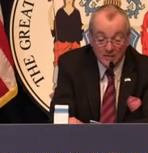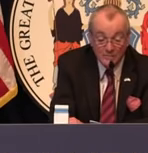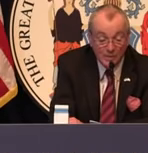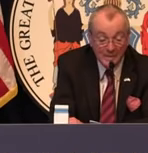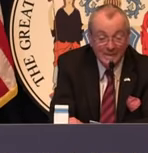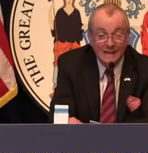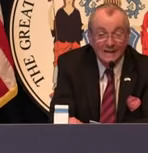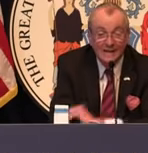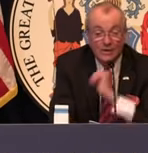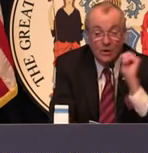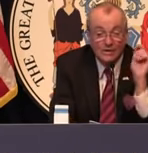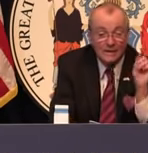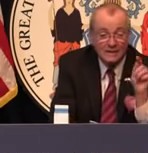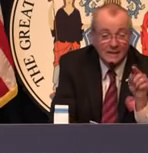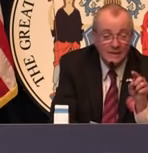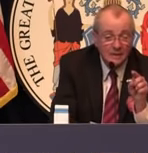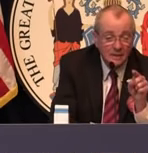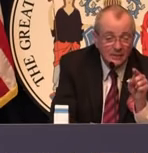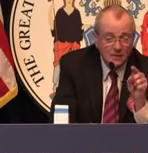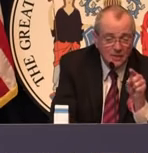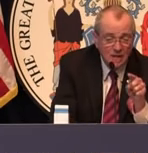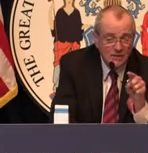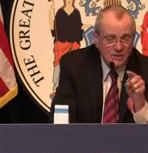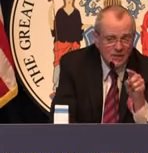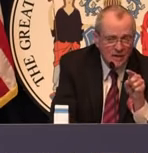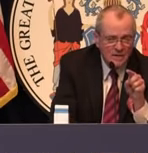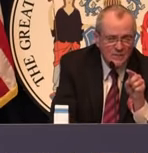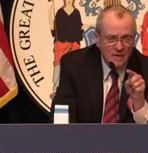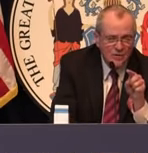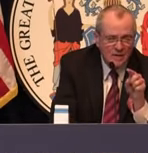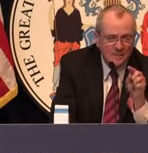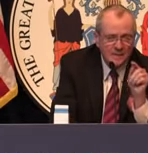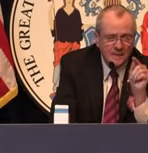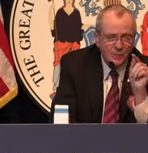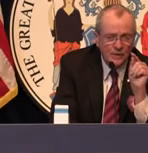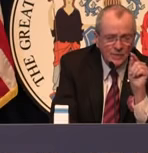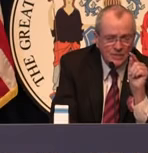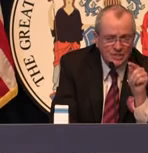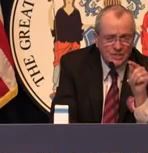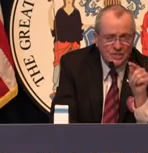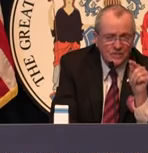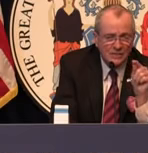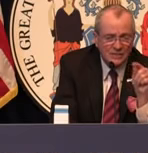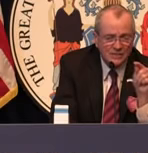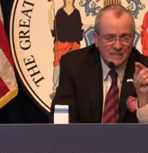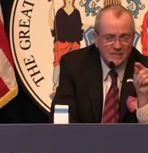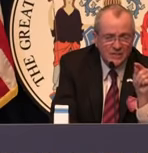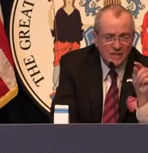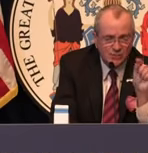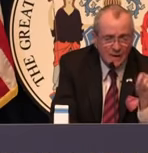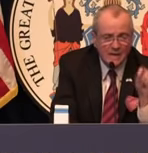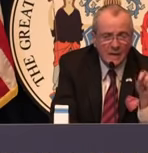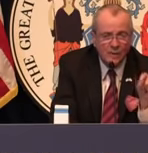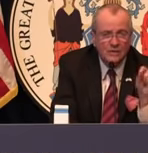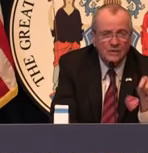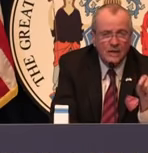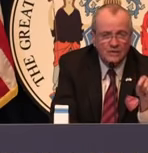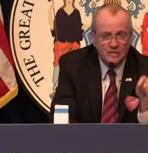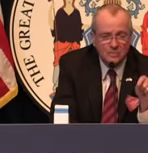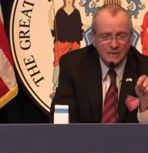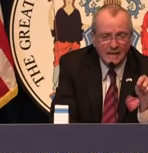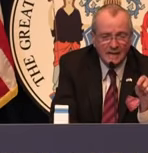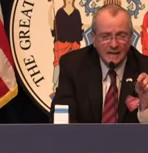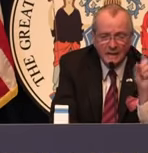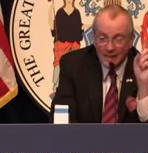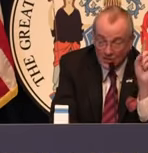tremendous progress, but we cannot let our guard down again. We changed this, I think, as of yesterday. We are the 16th of 50 states right now on new